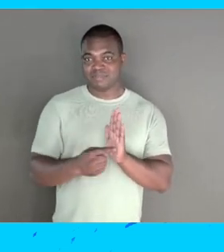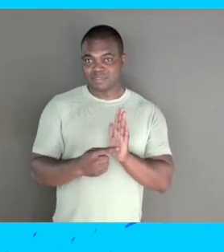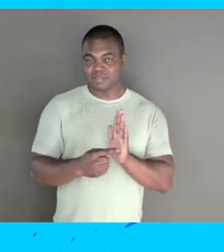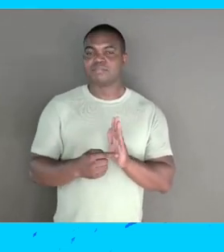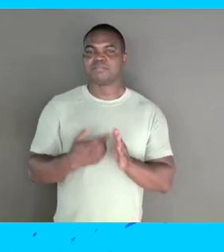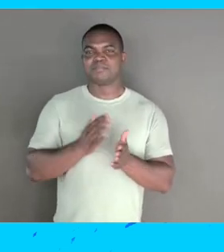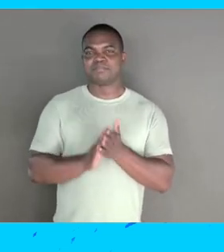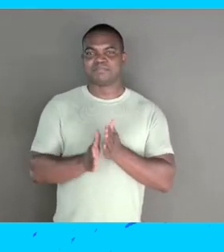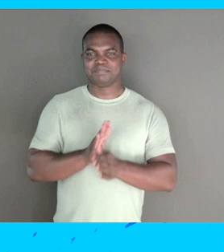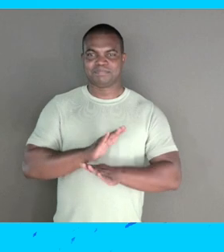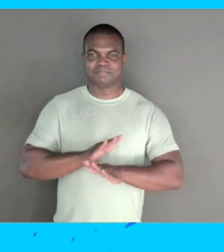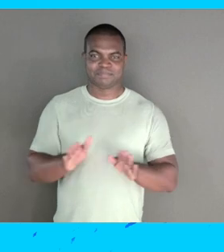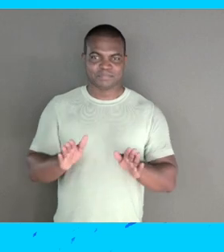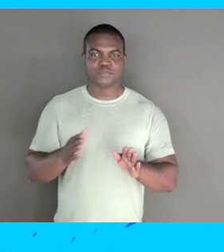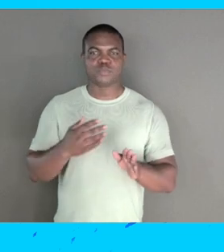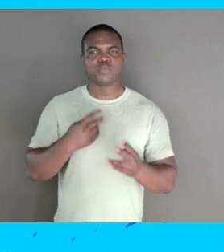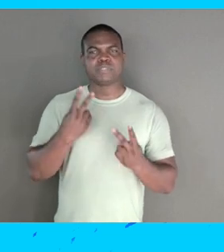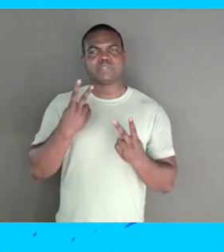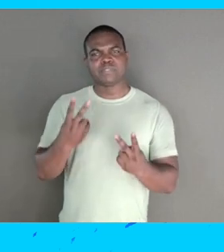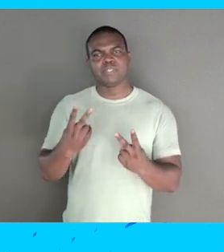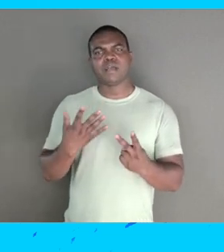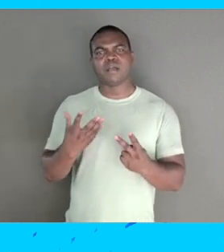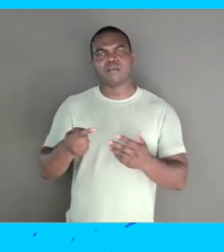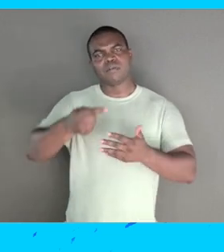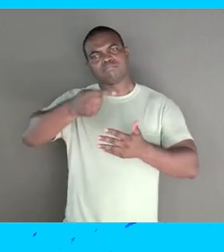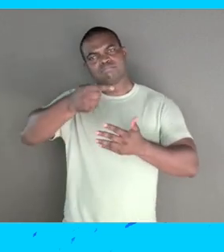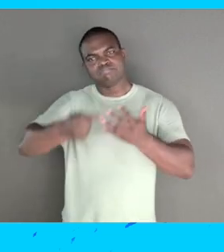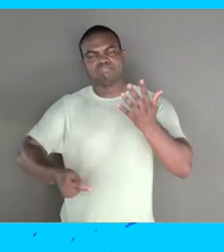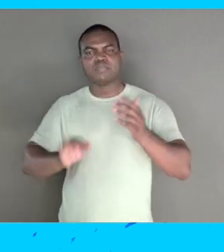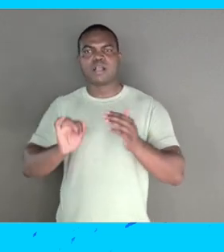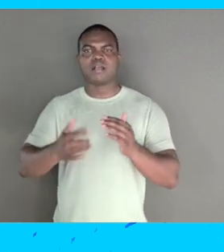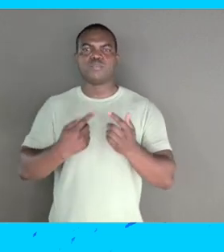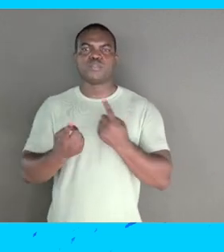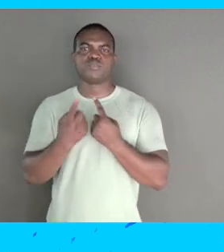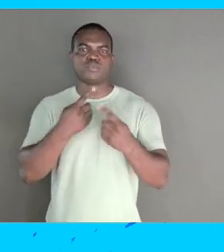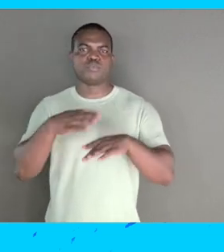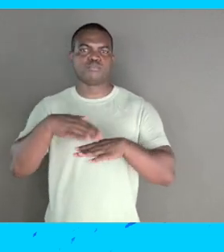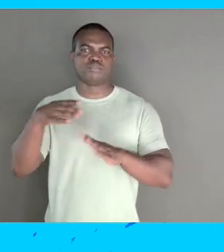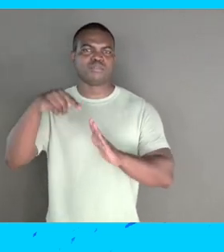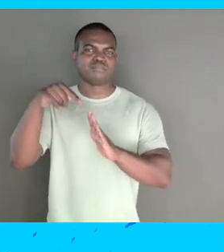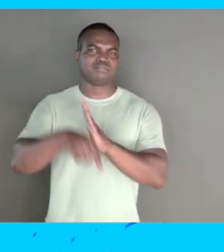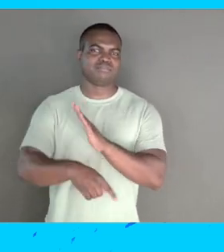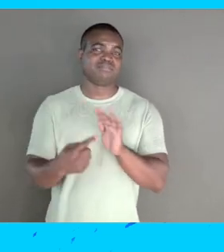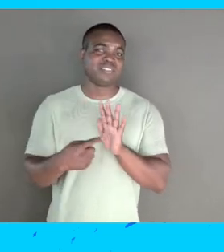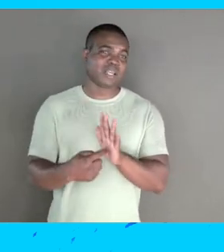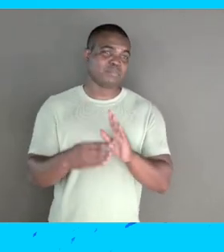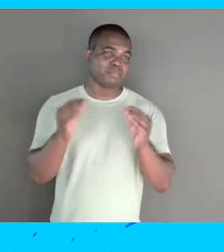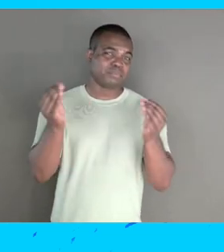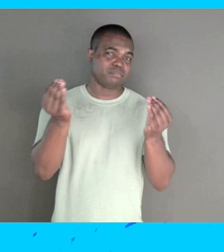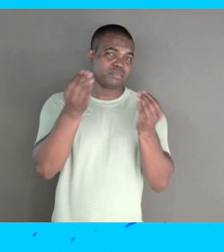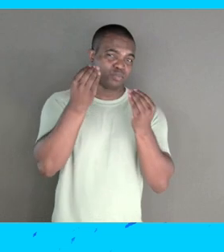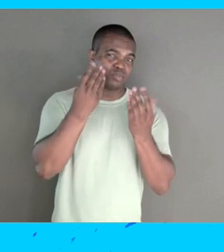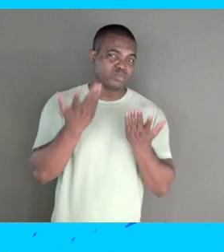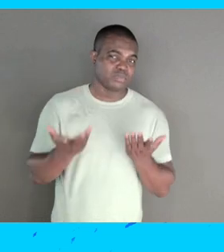there's a scarcity of education and the right information. And in my country, in my